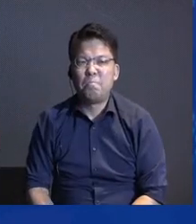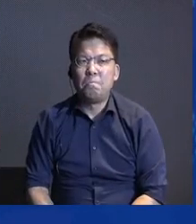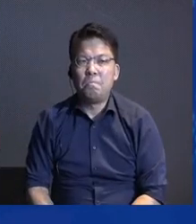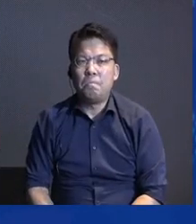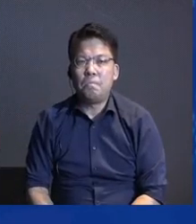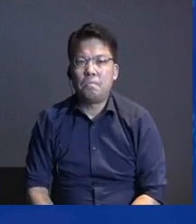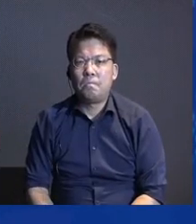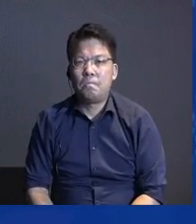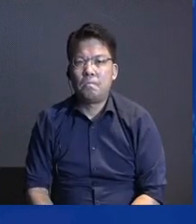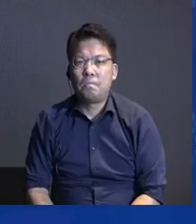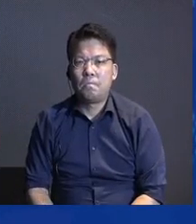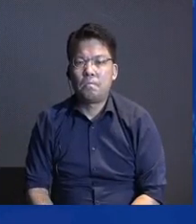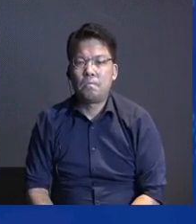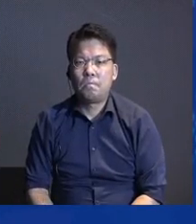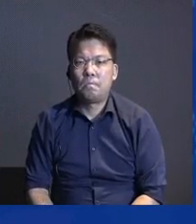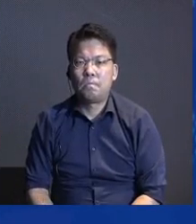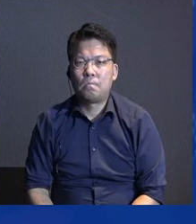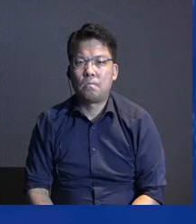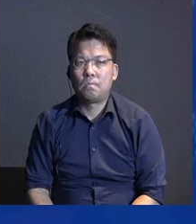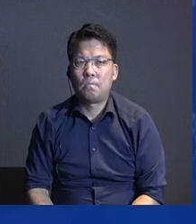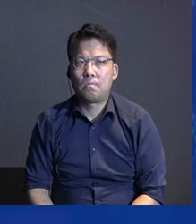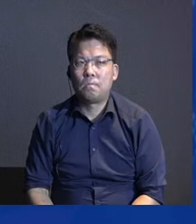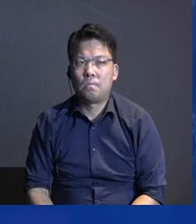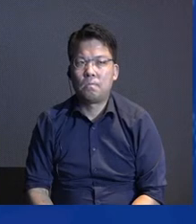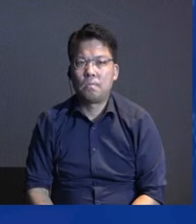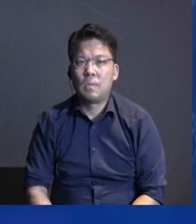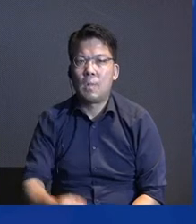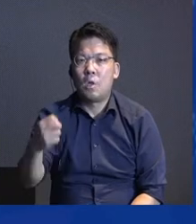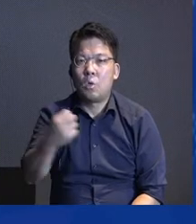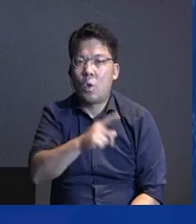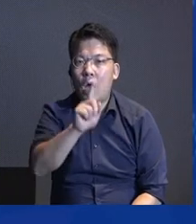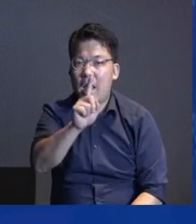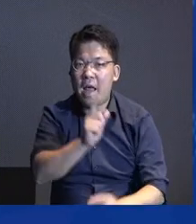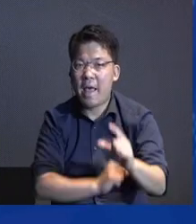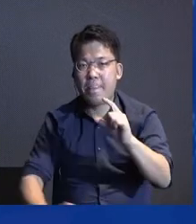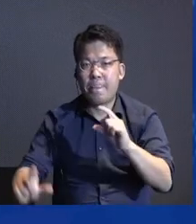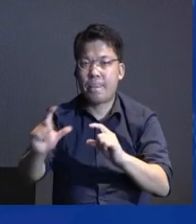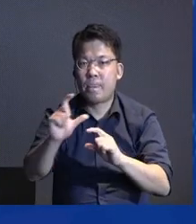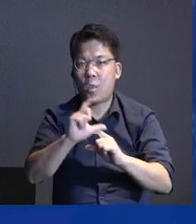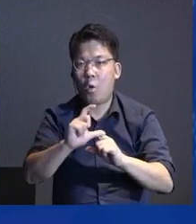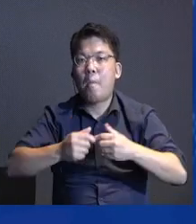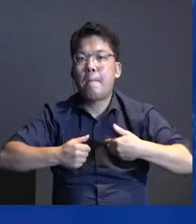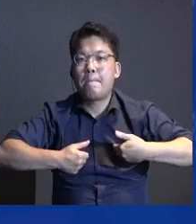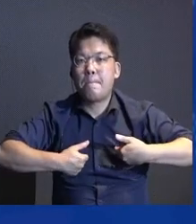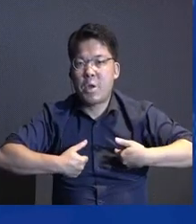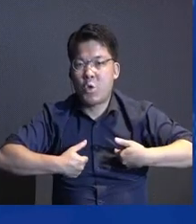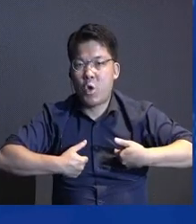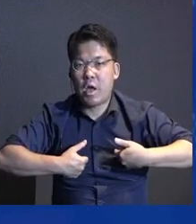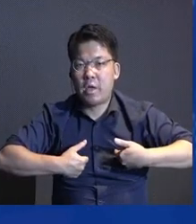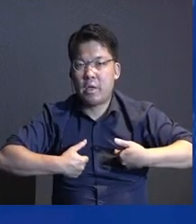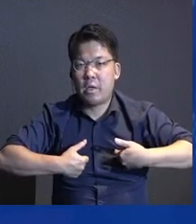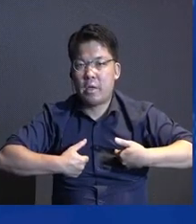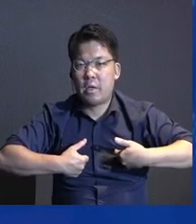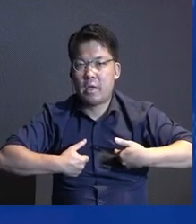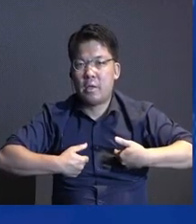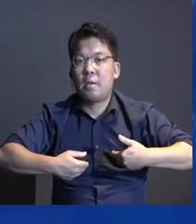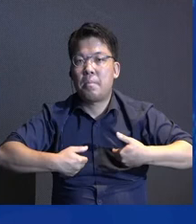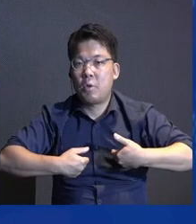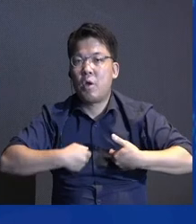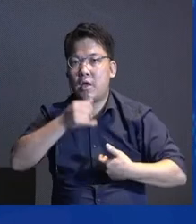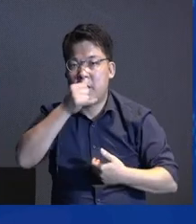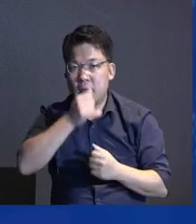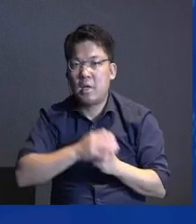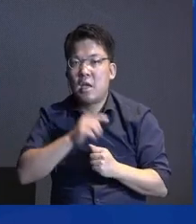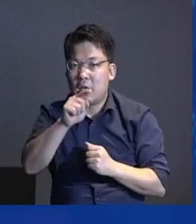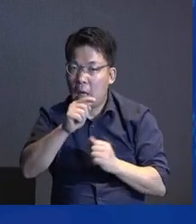cautious will to repeat dialogue with residents and family members on a daily basis, and